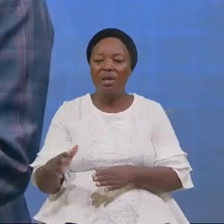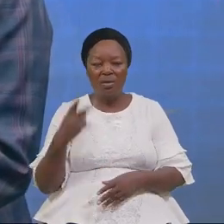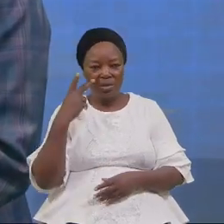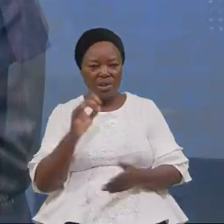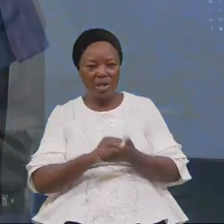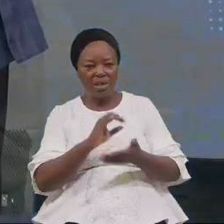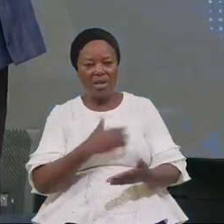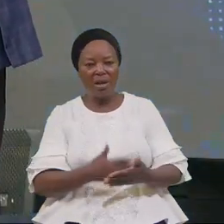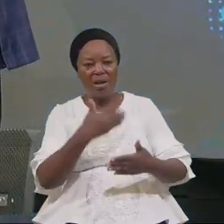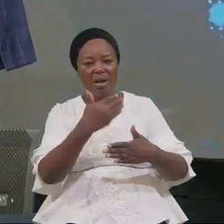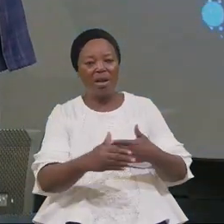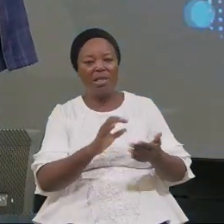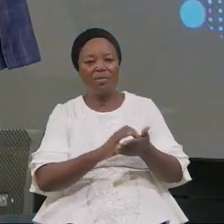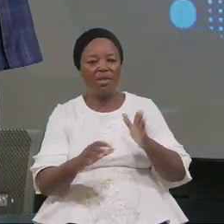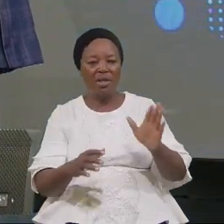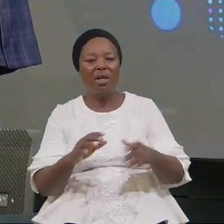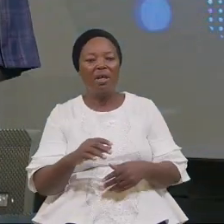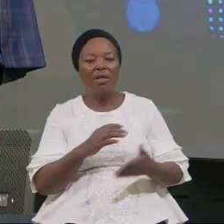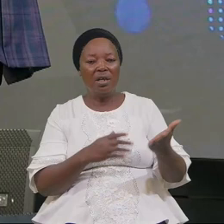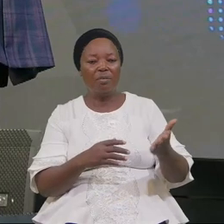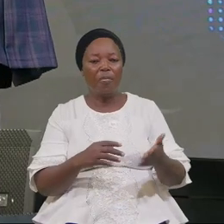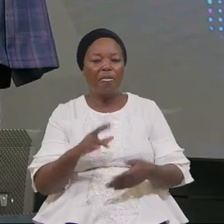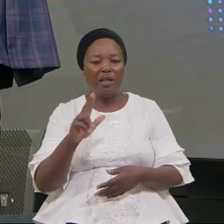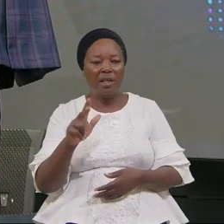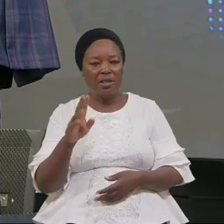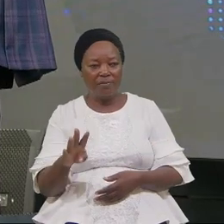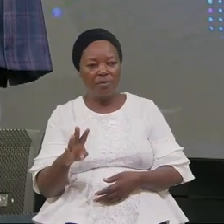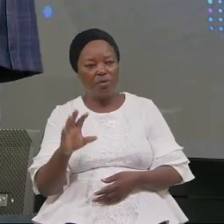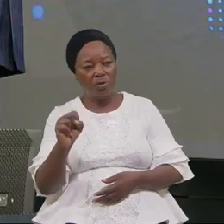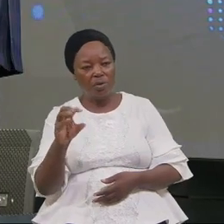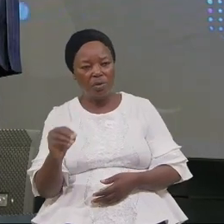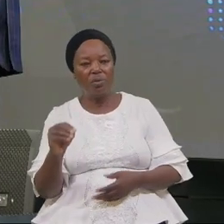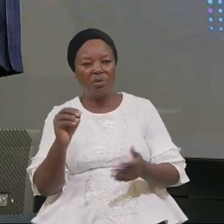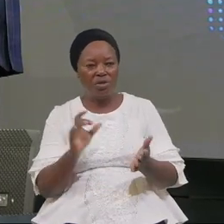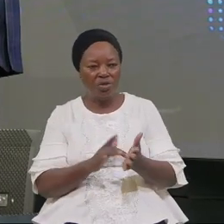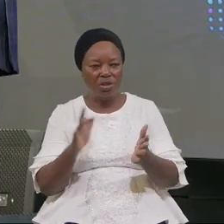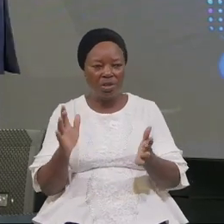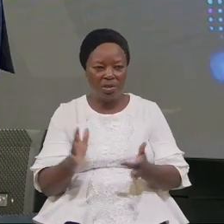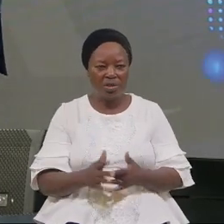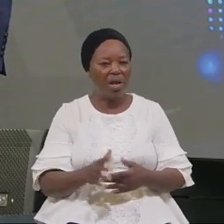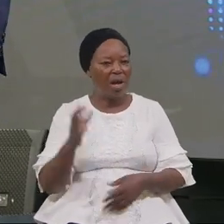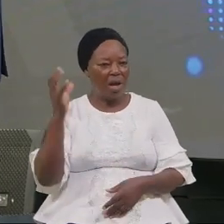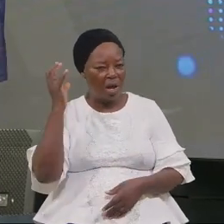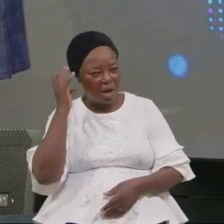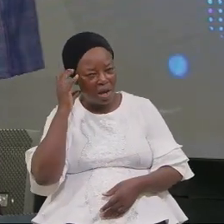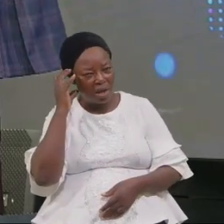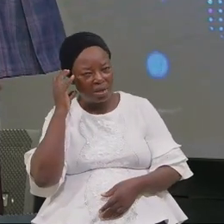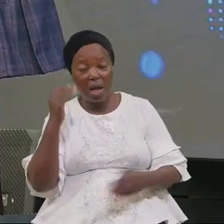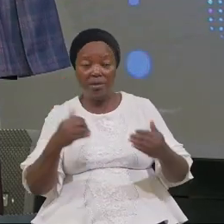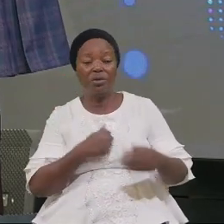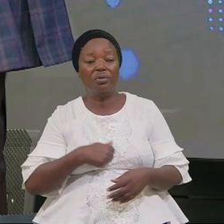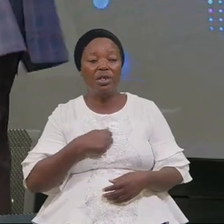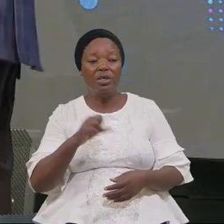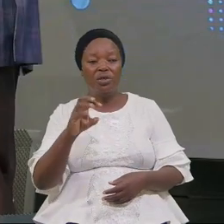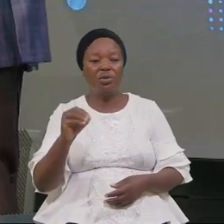verse there, in verse 34. So Jesus had compassion on